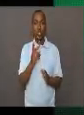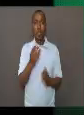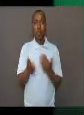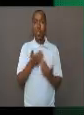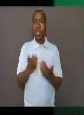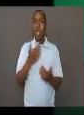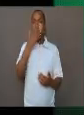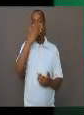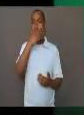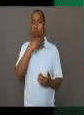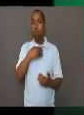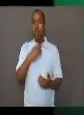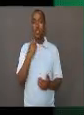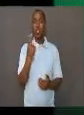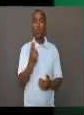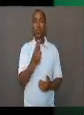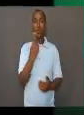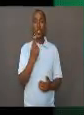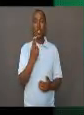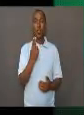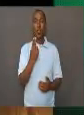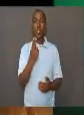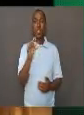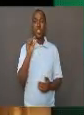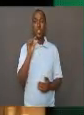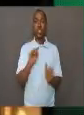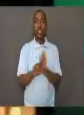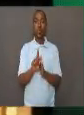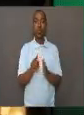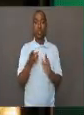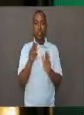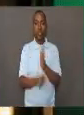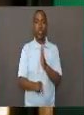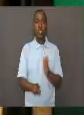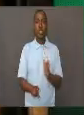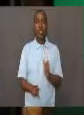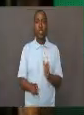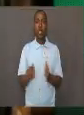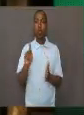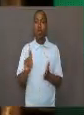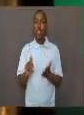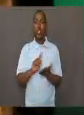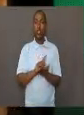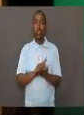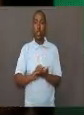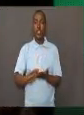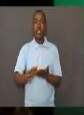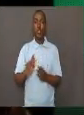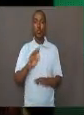heat treatment, he showed that the germs could be killed off and the wine saved. The pasteurization process was